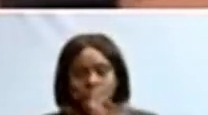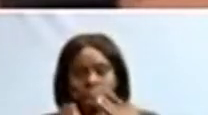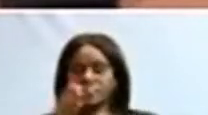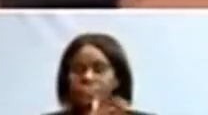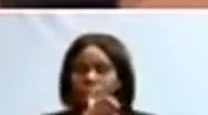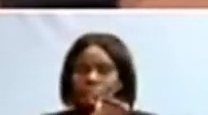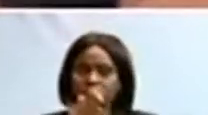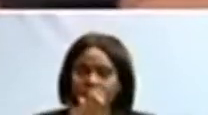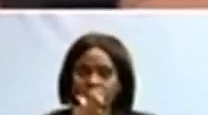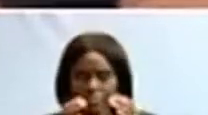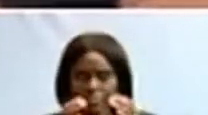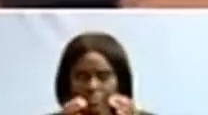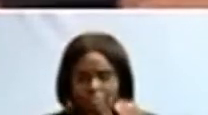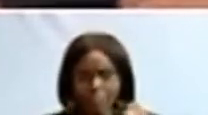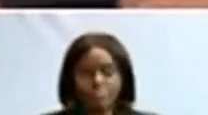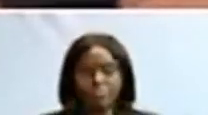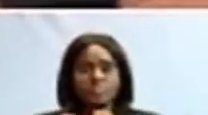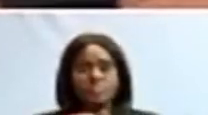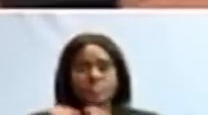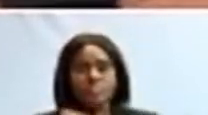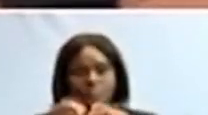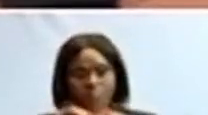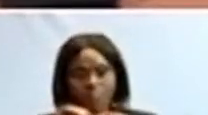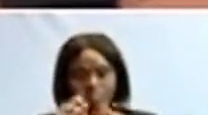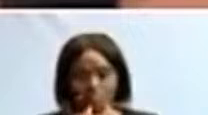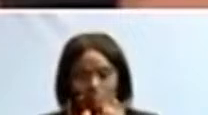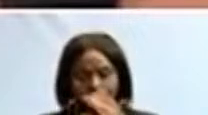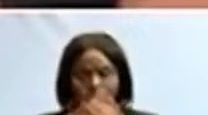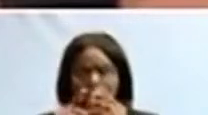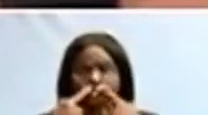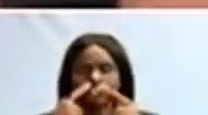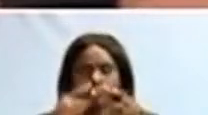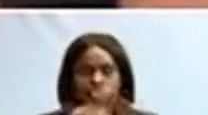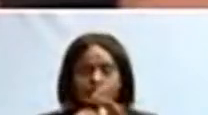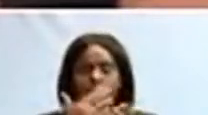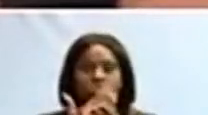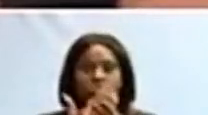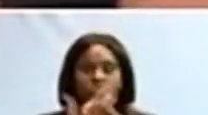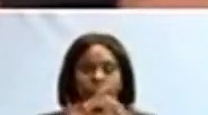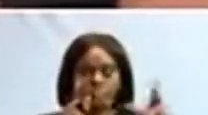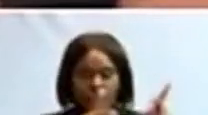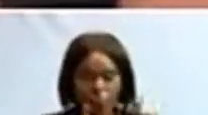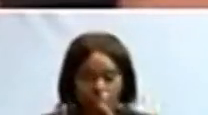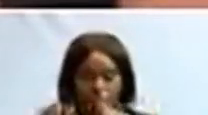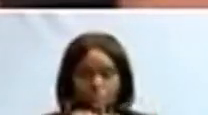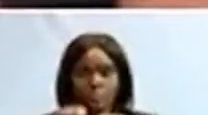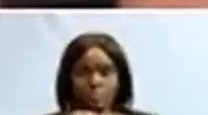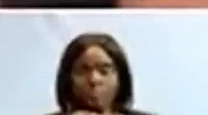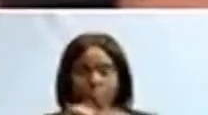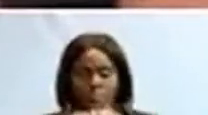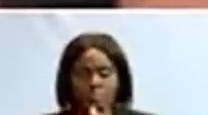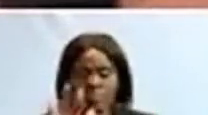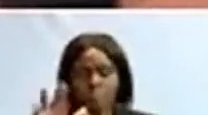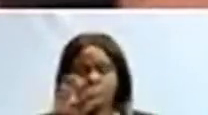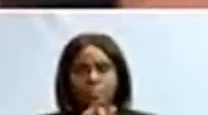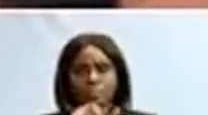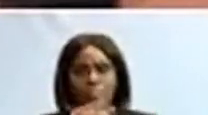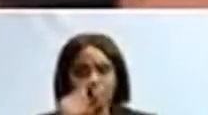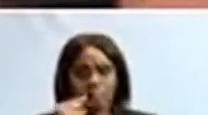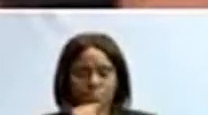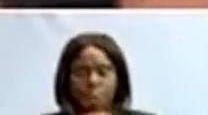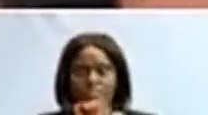business community engagement, which resulted in good performance in financial